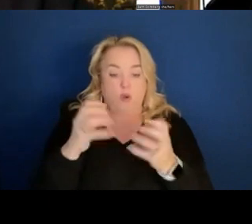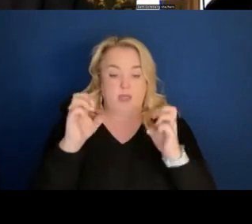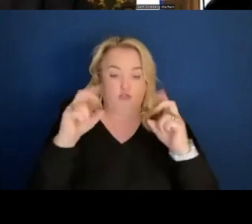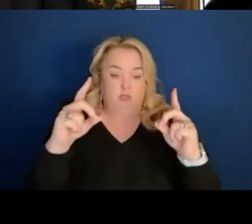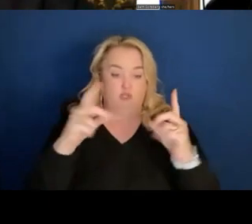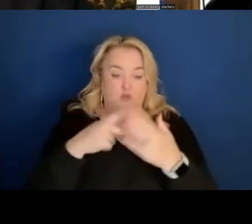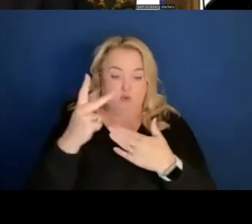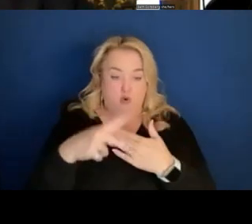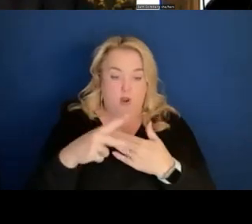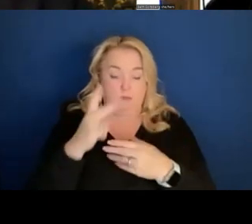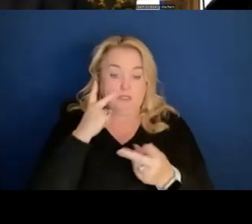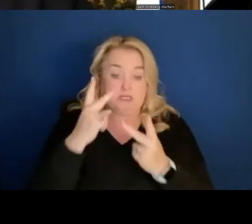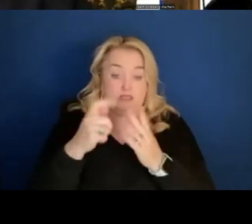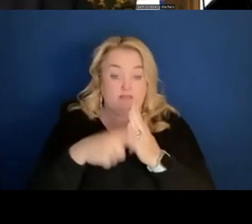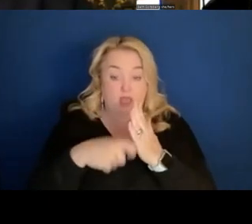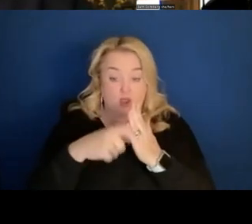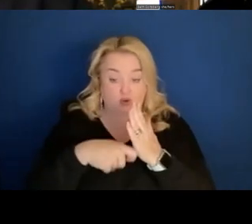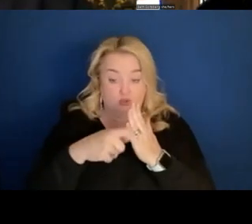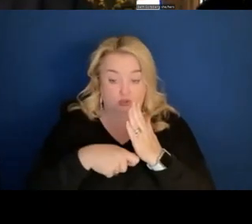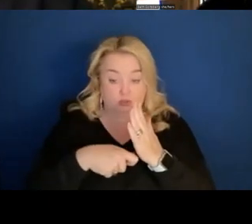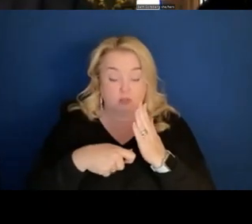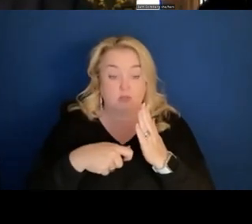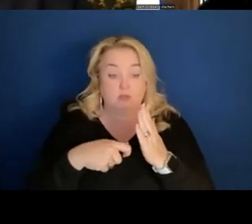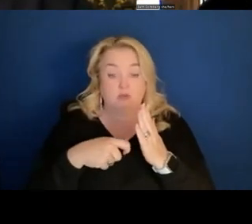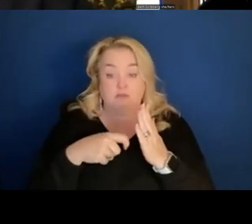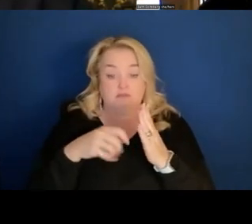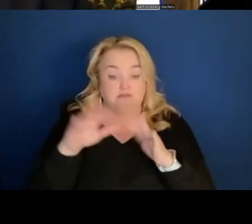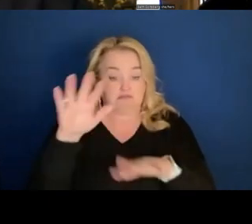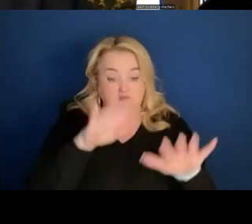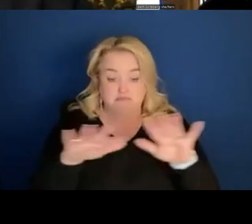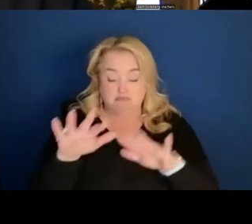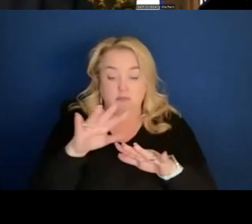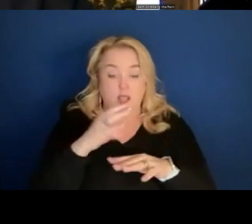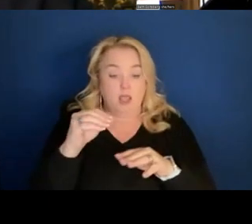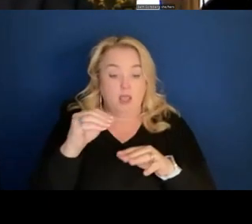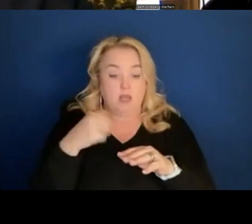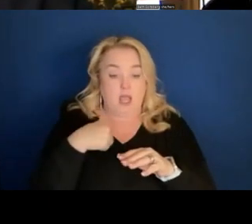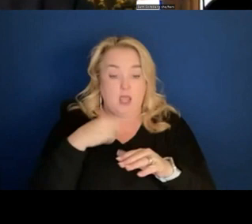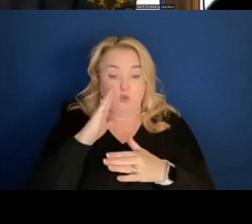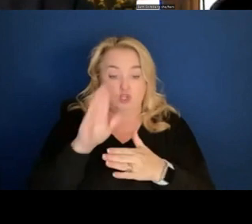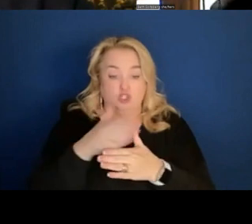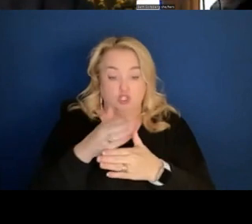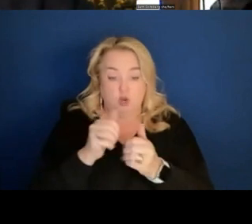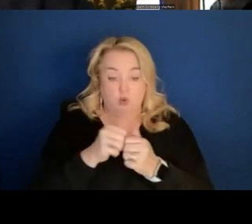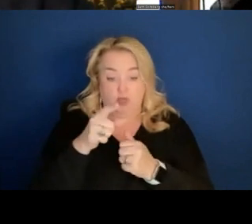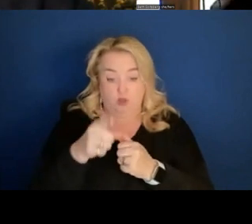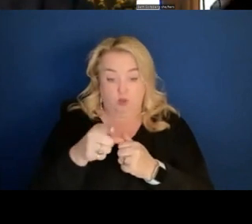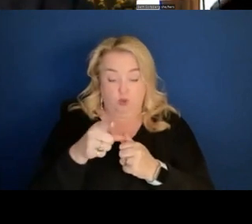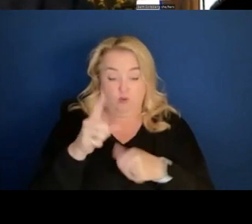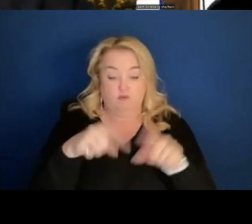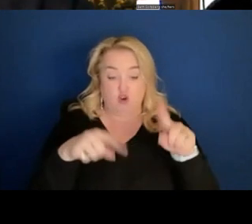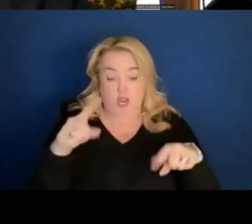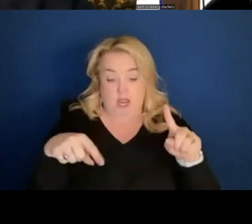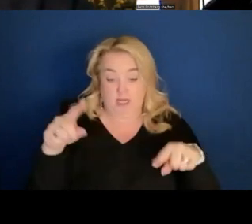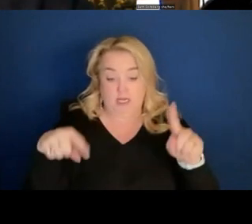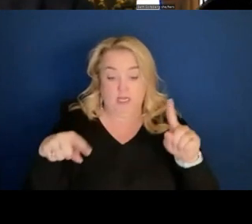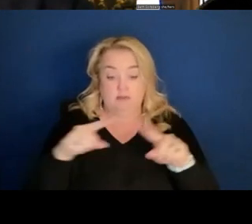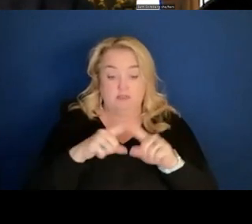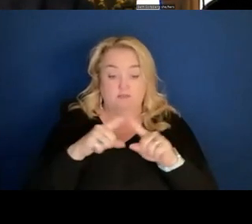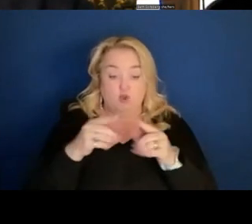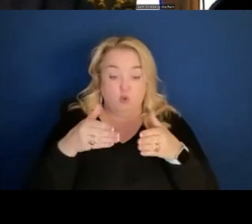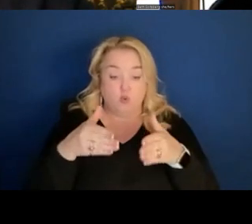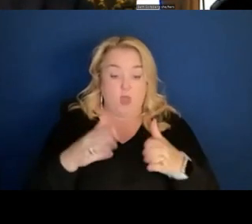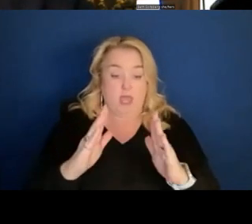programs. They're seeing our flyers around the county. And I will share with you the variety of ways that we